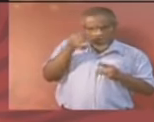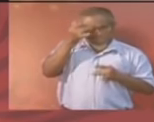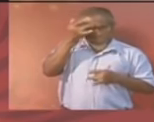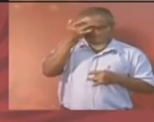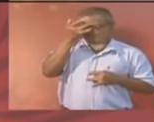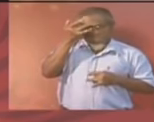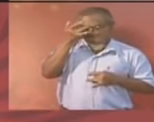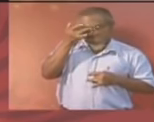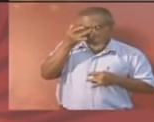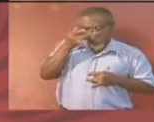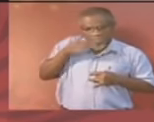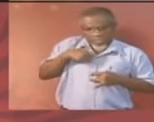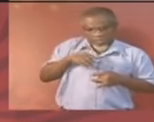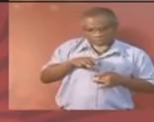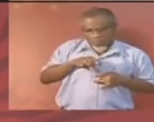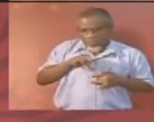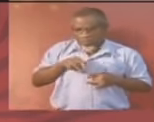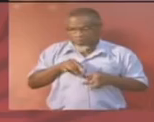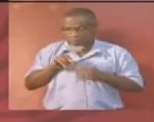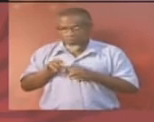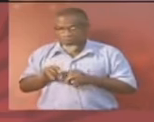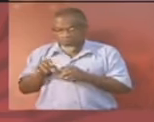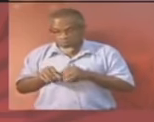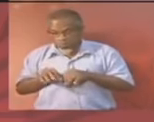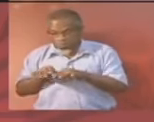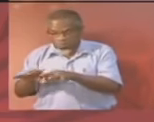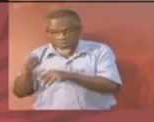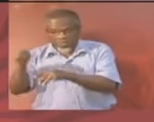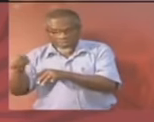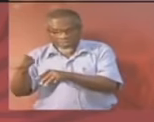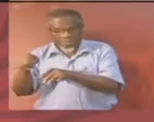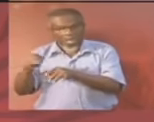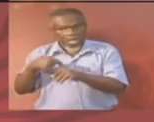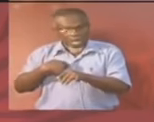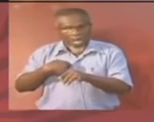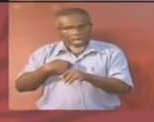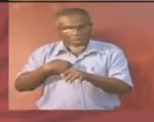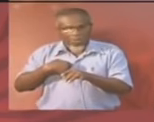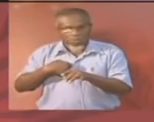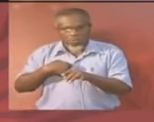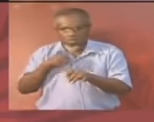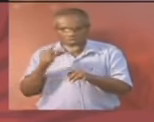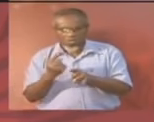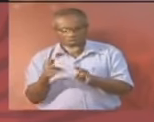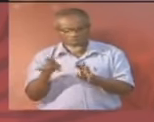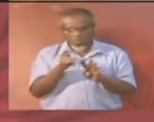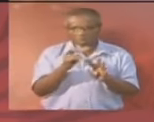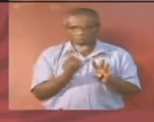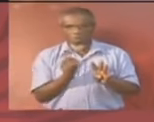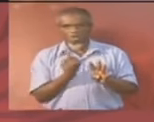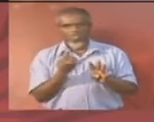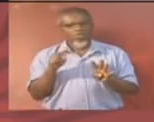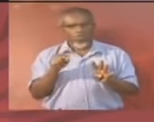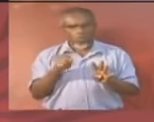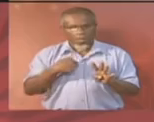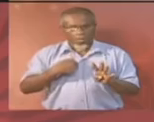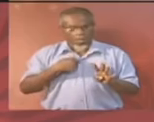person with P1 would infect on average 4 to 5 people. So instead of numbers going from 2 to 4 to 8 to